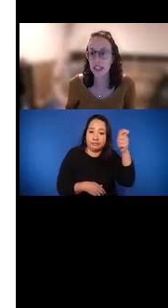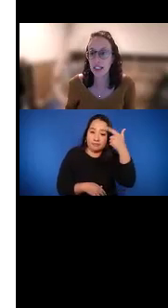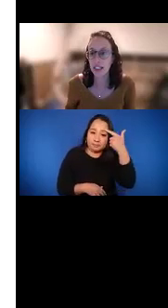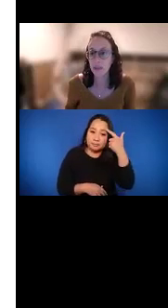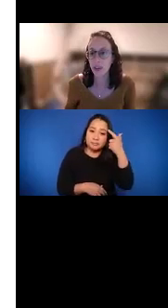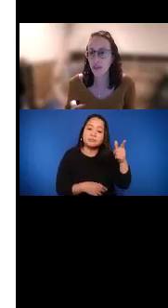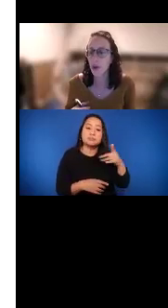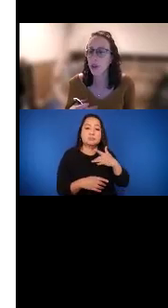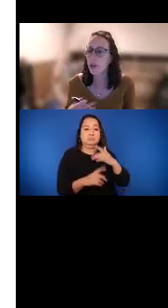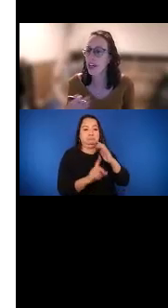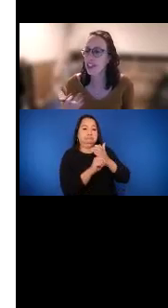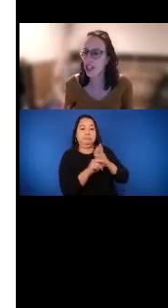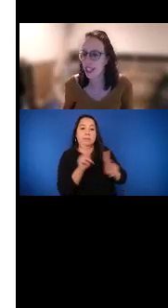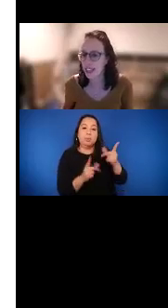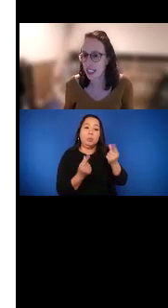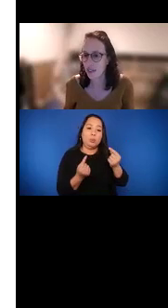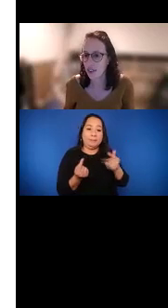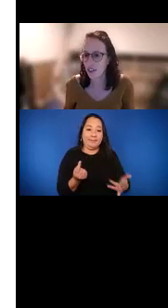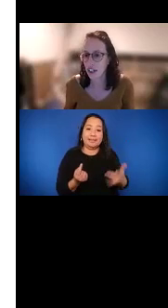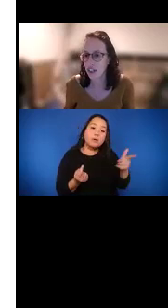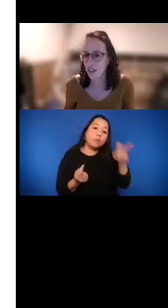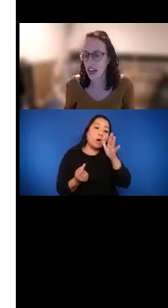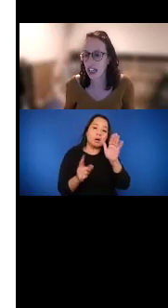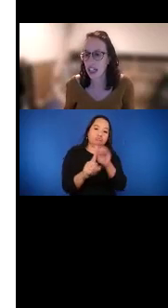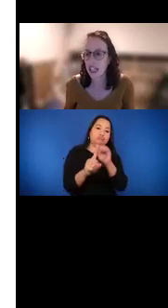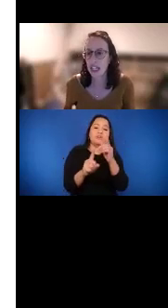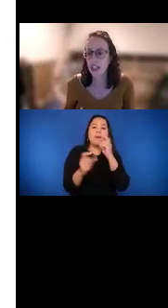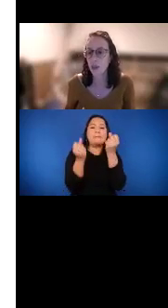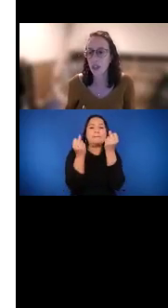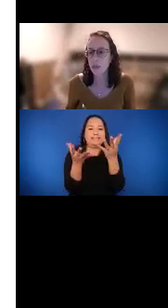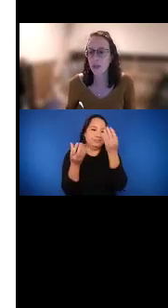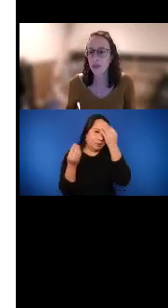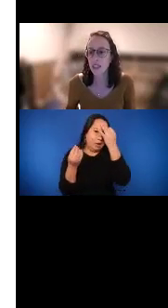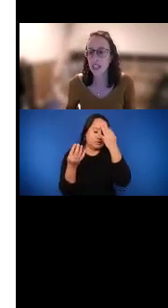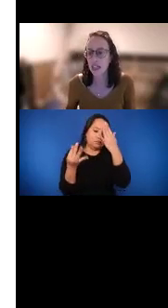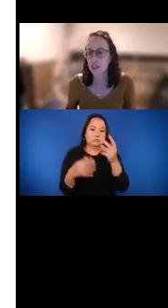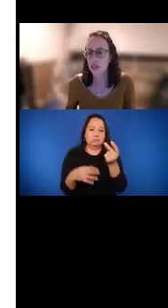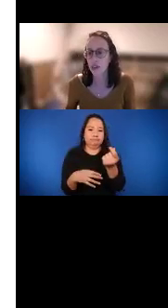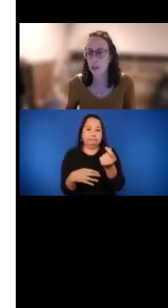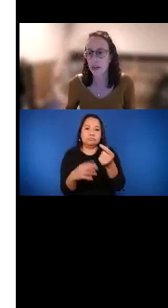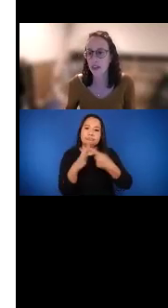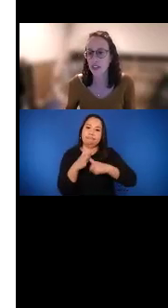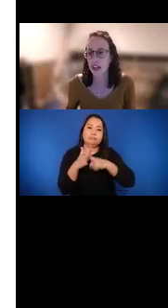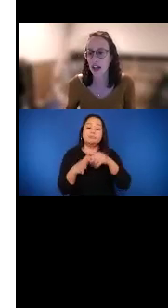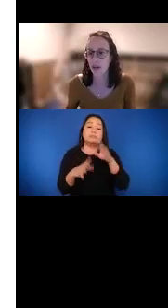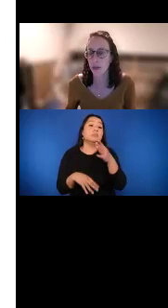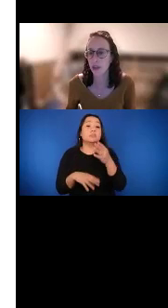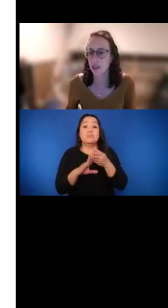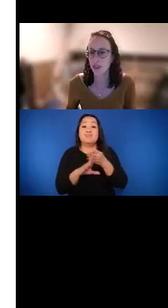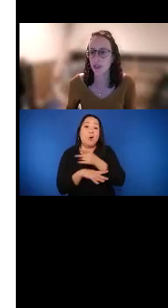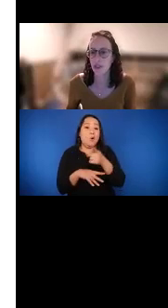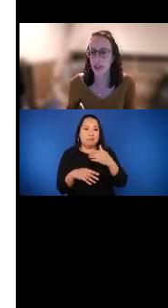up front before you get a chance to even verify. And you want to be really careful about giving